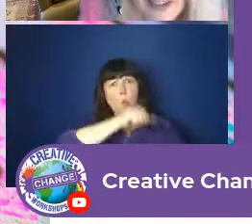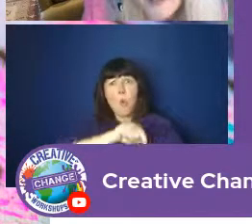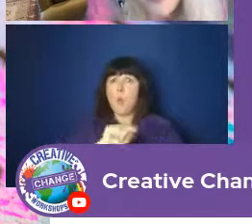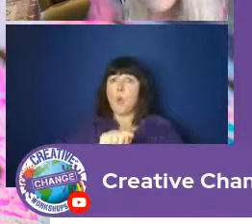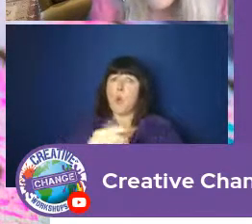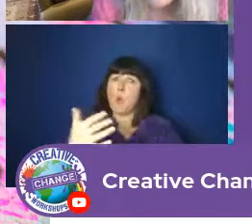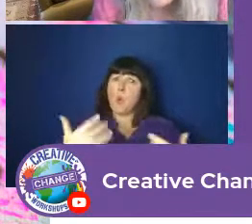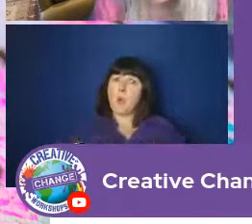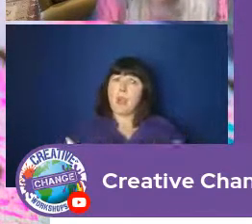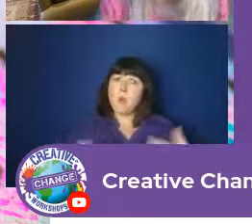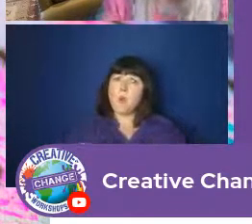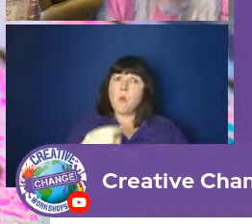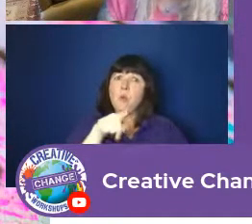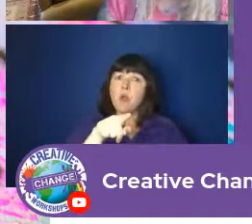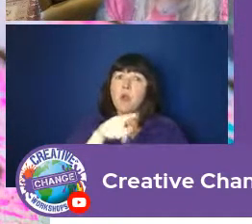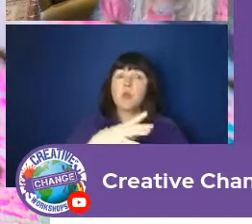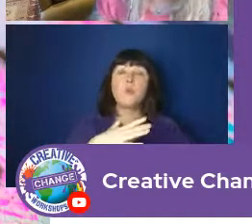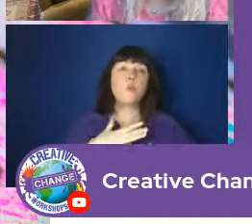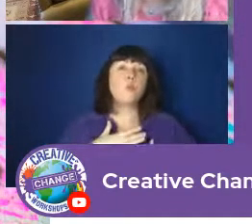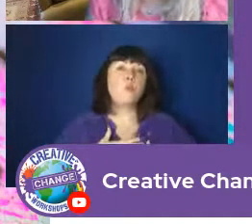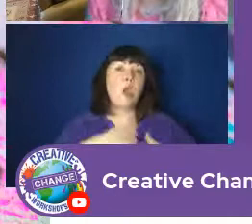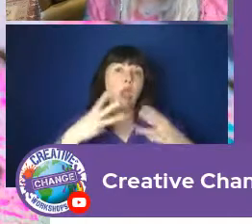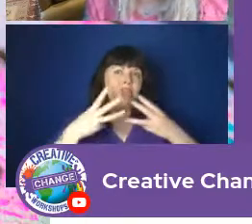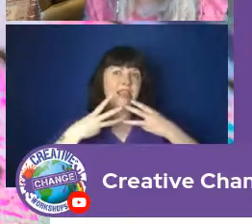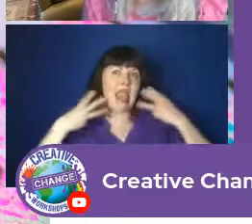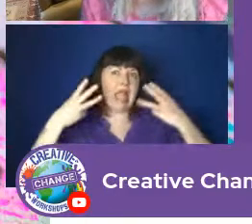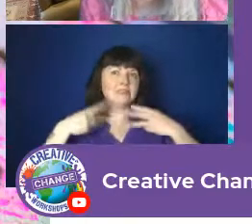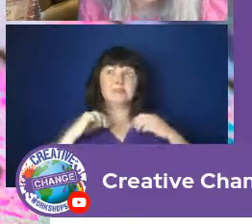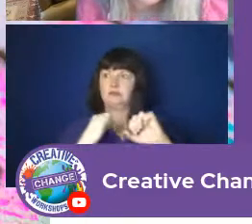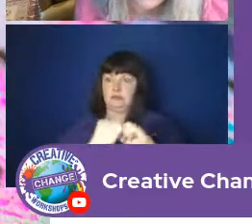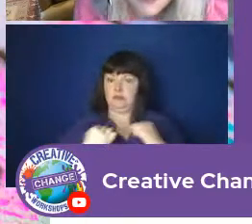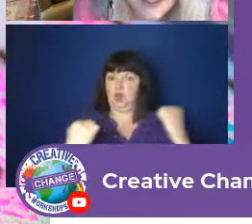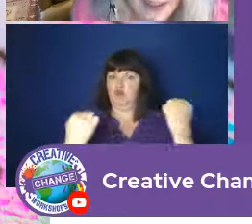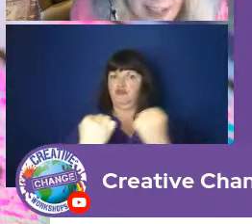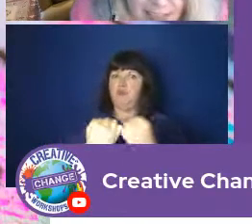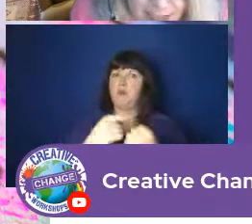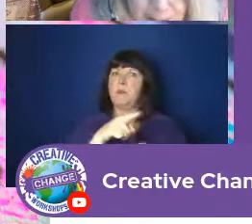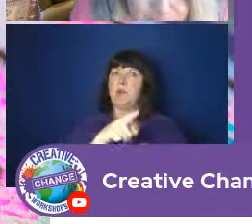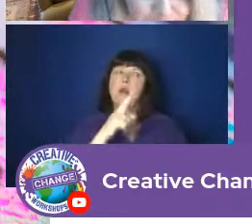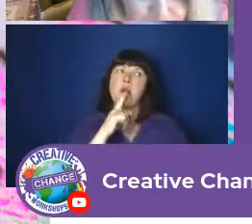love the cats. We do love cats in this group. We're big cat people.